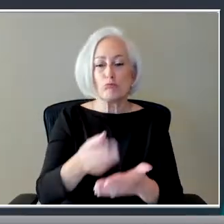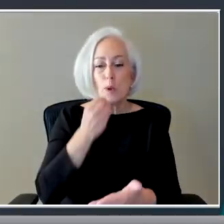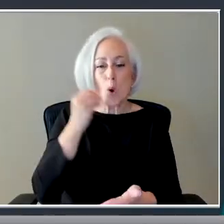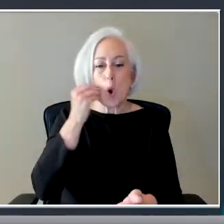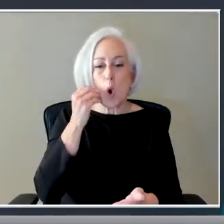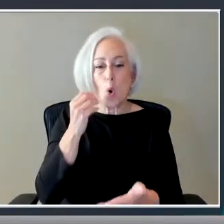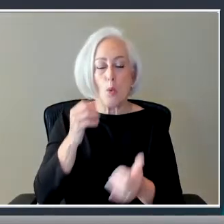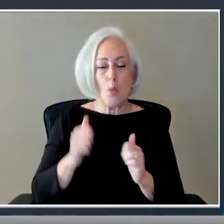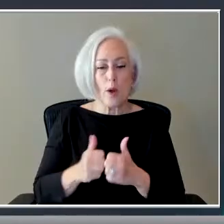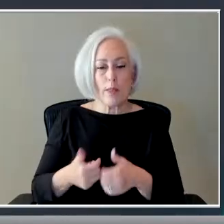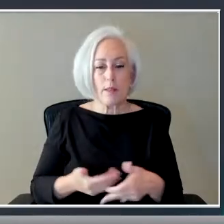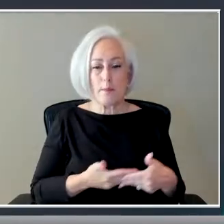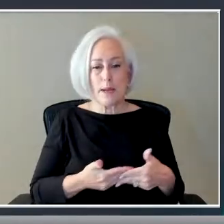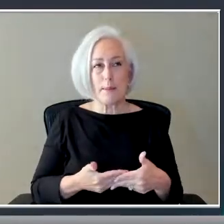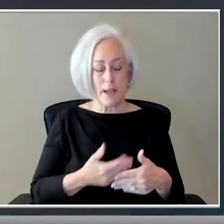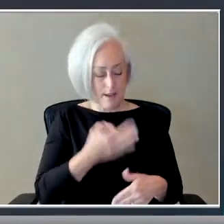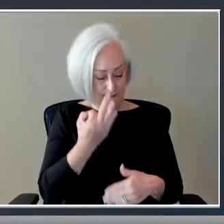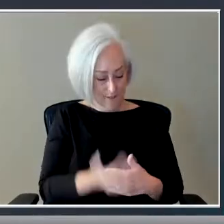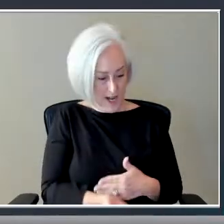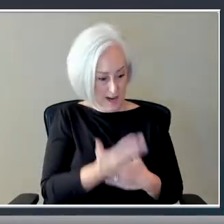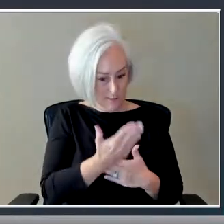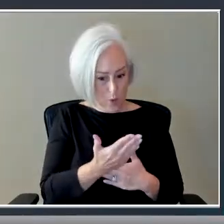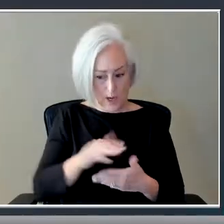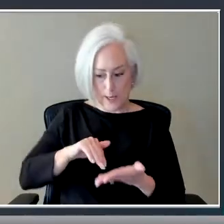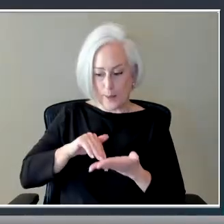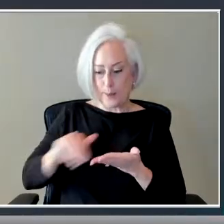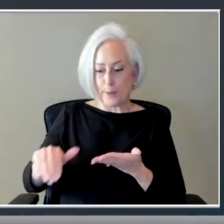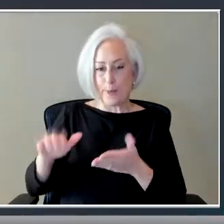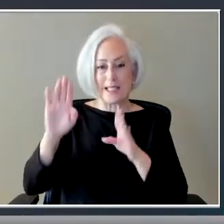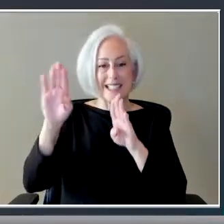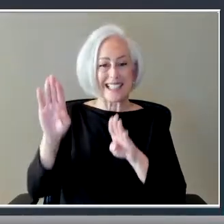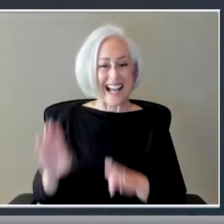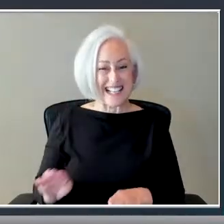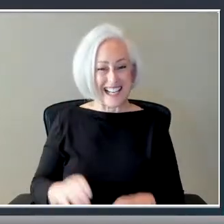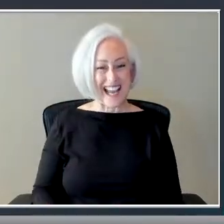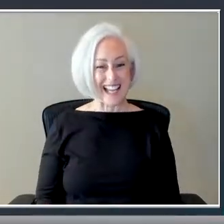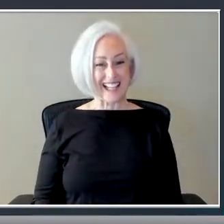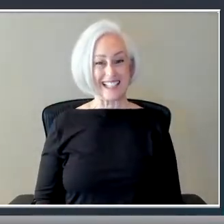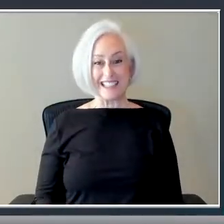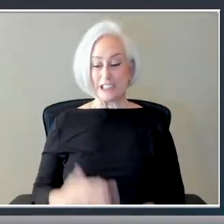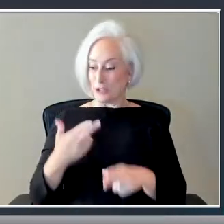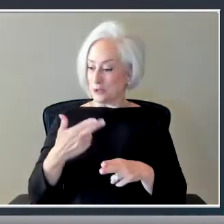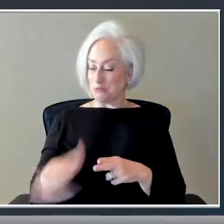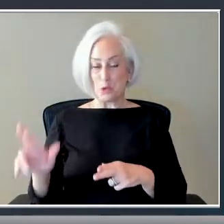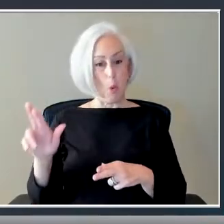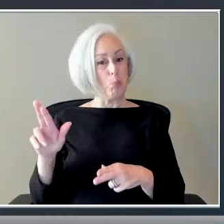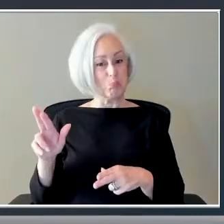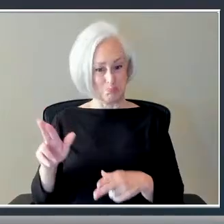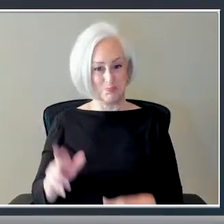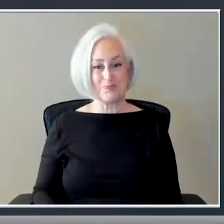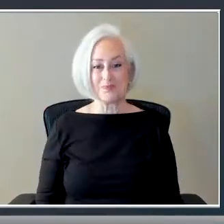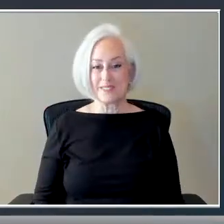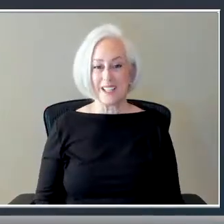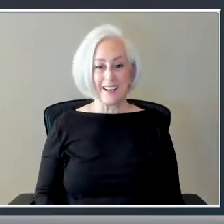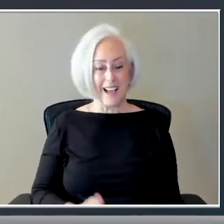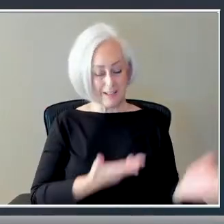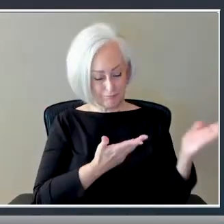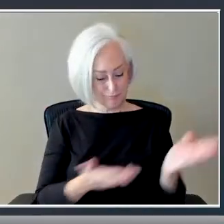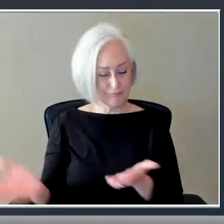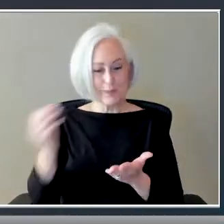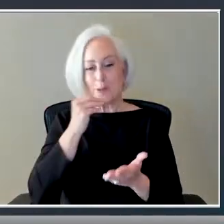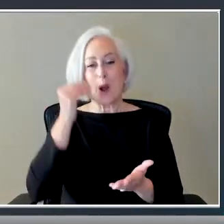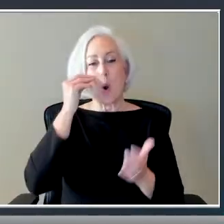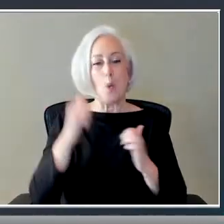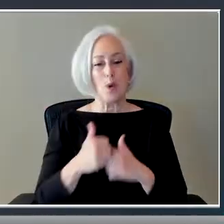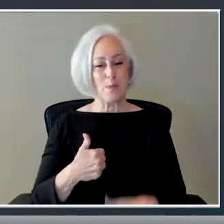I had her Friday morning and was discharged Sunday. Oh my gosh. So just a couple of days, yes. And she came right home with me.